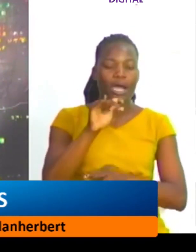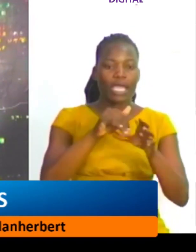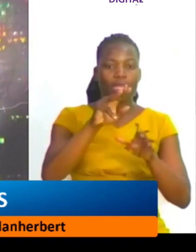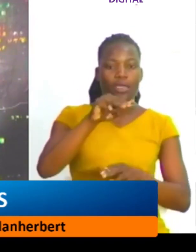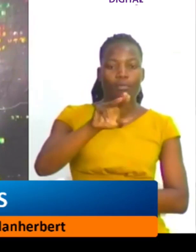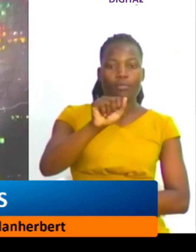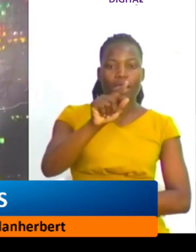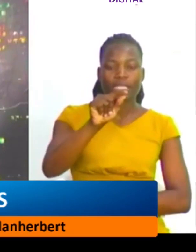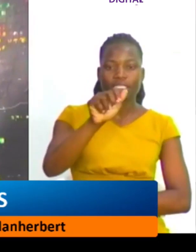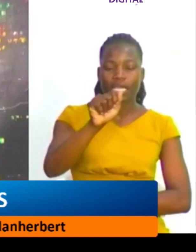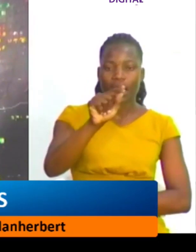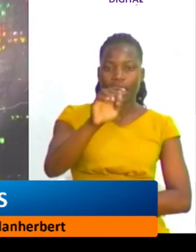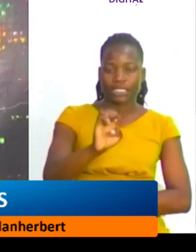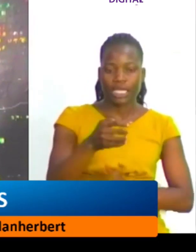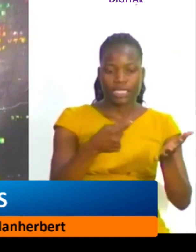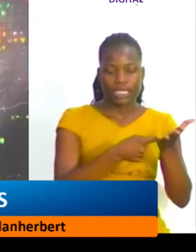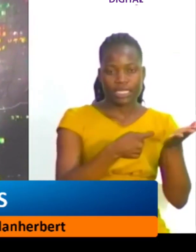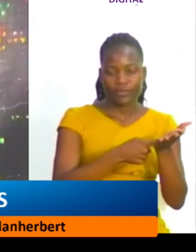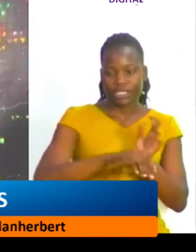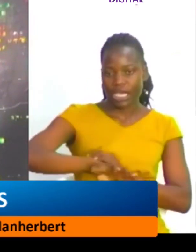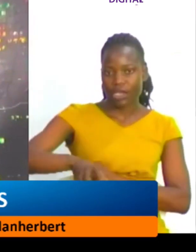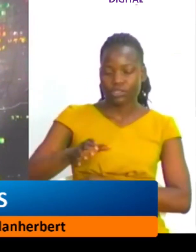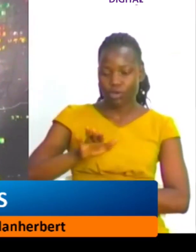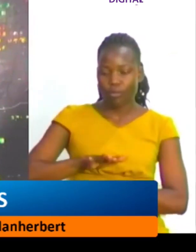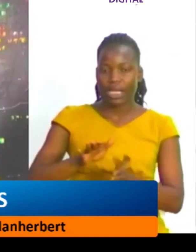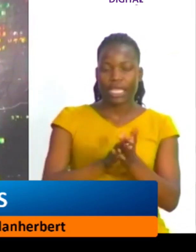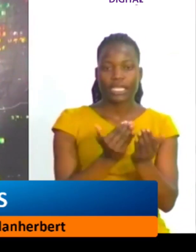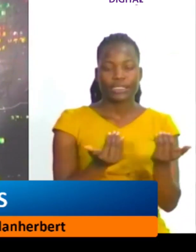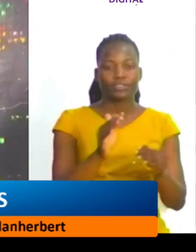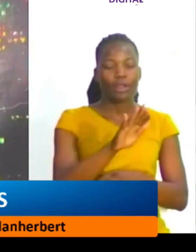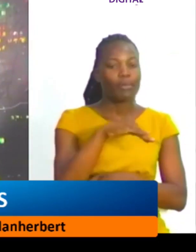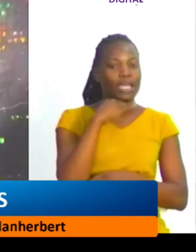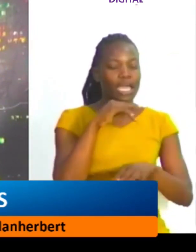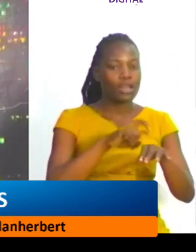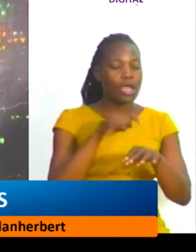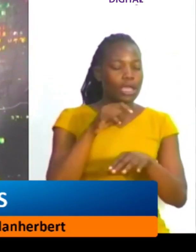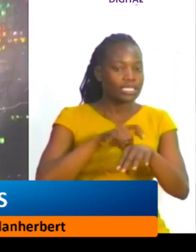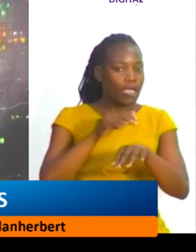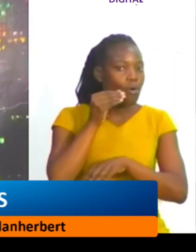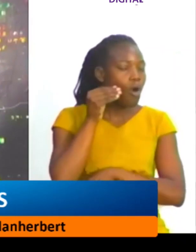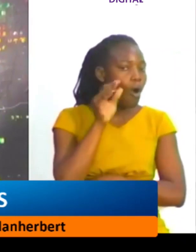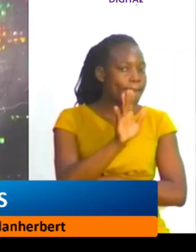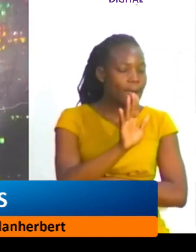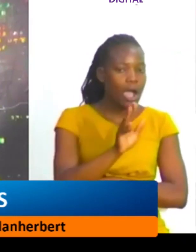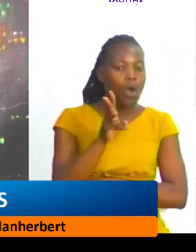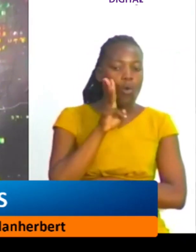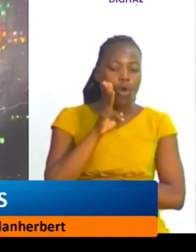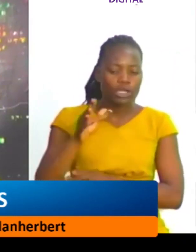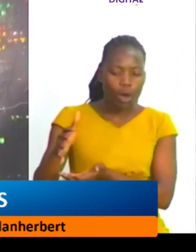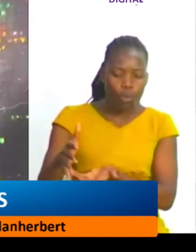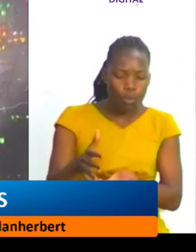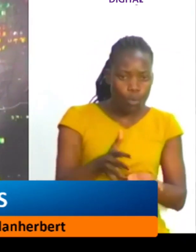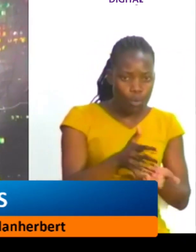Mwatate, Taita County. Now, the woman and her children died when their home was swept away. Efforts